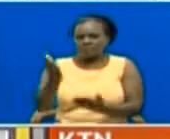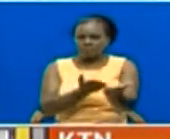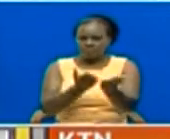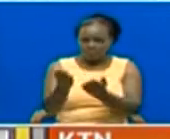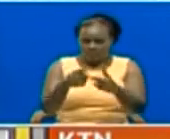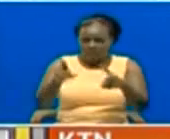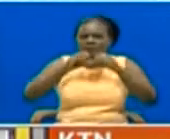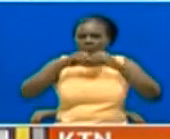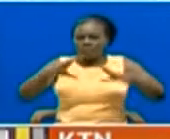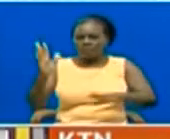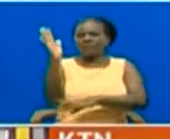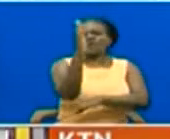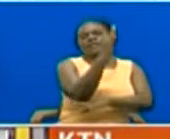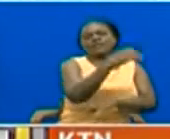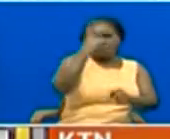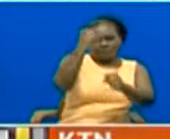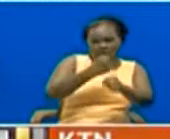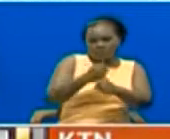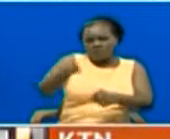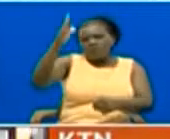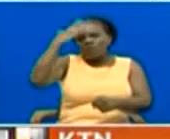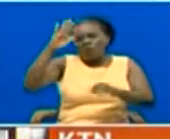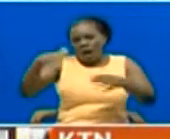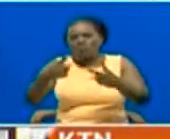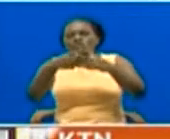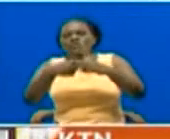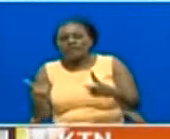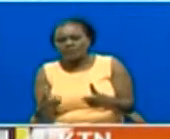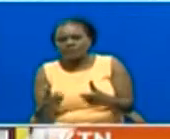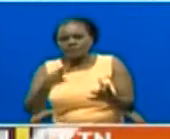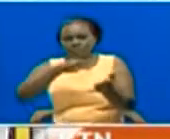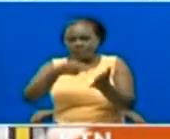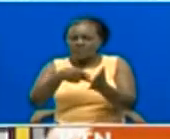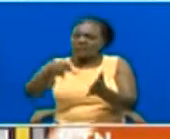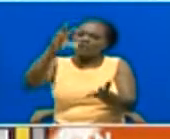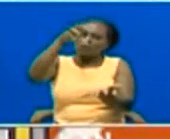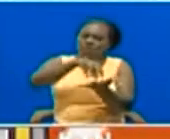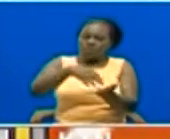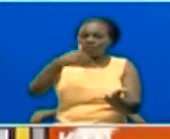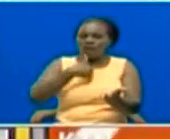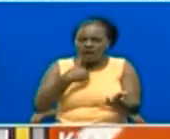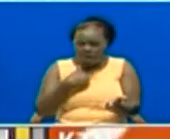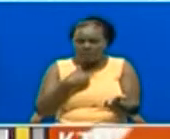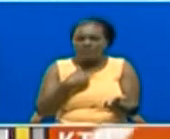doing the devolved forestry functions, then they know where to begin, and therefore they are in a position where they can